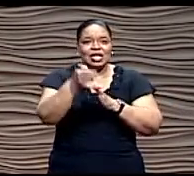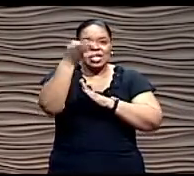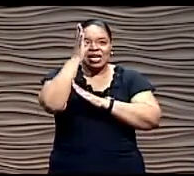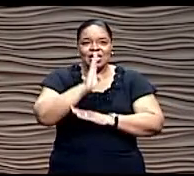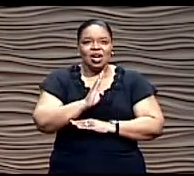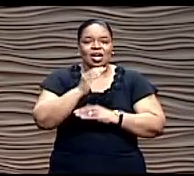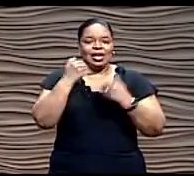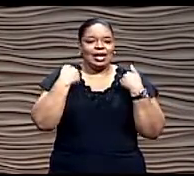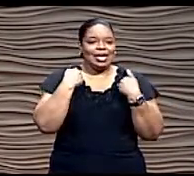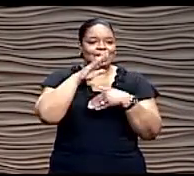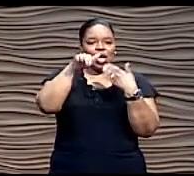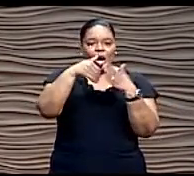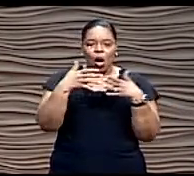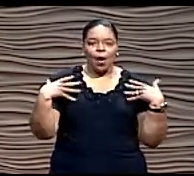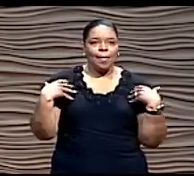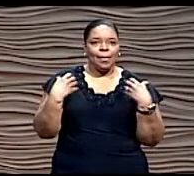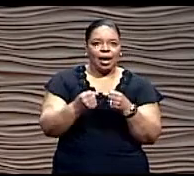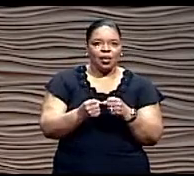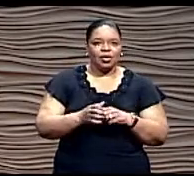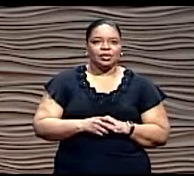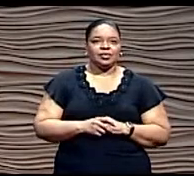is all-powerful.